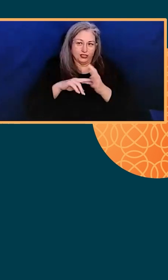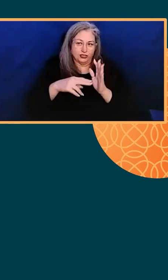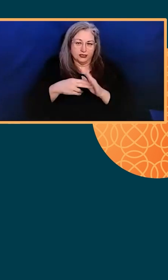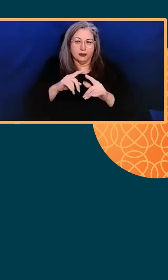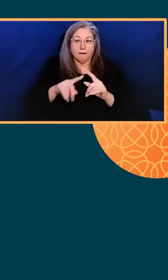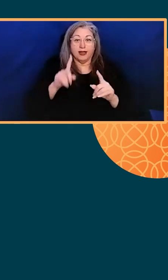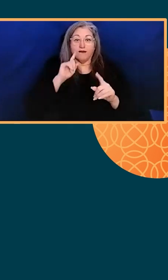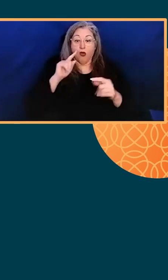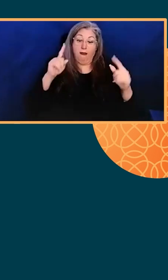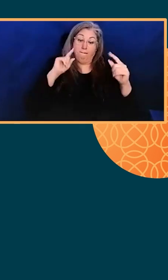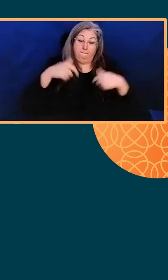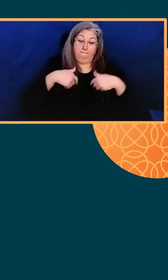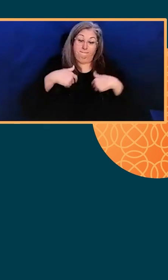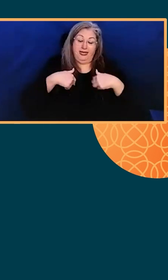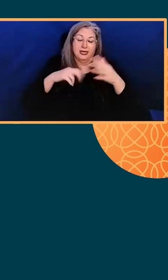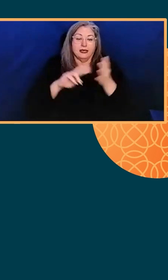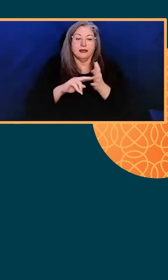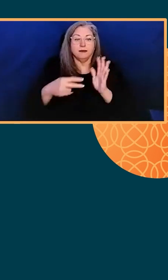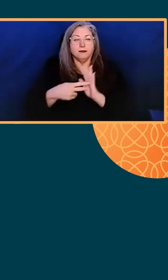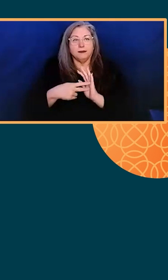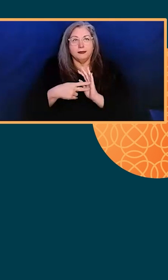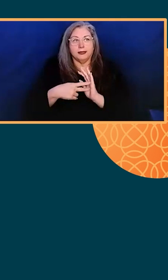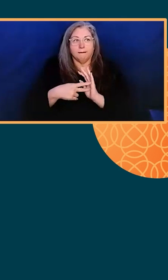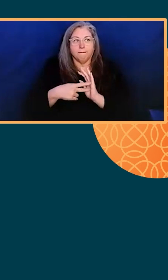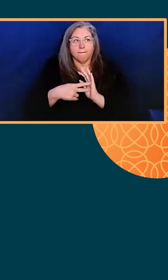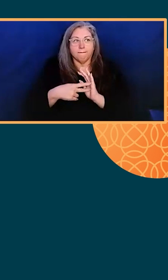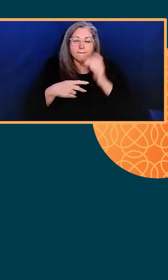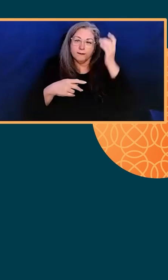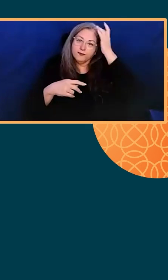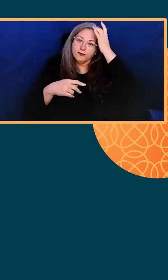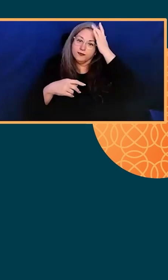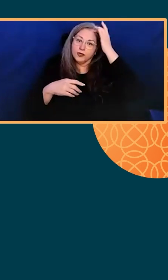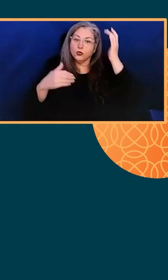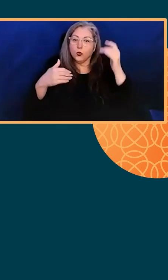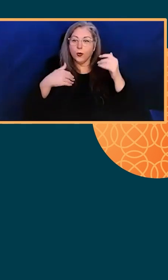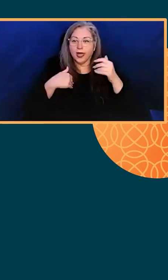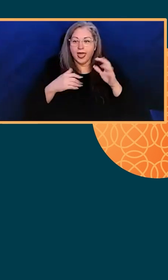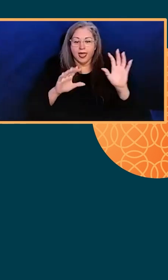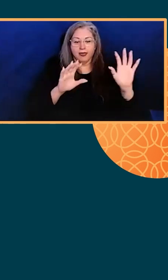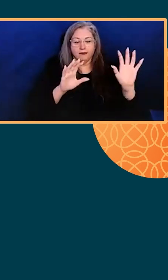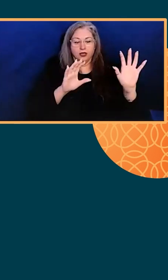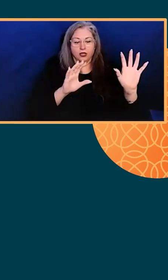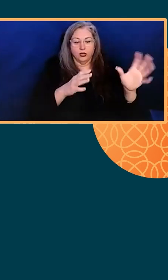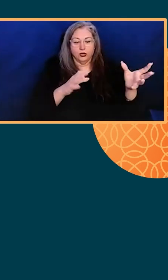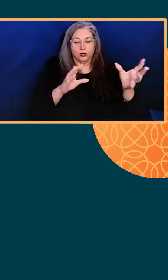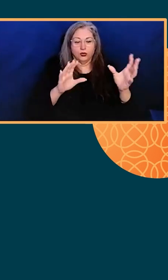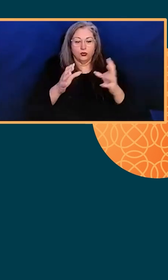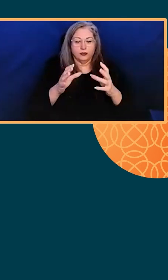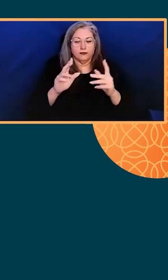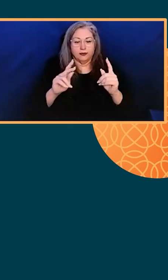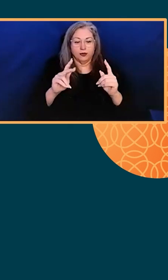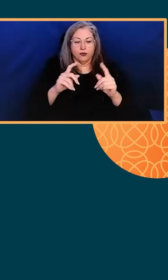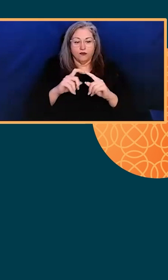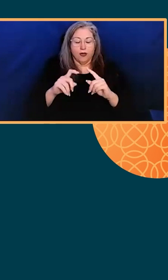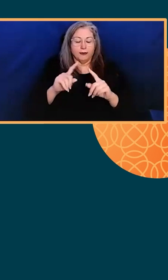myth to me means that there are groups of people from